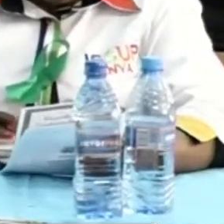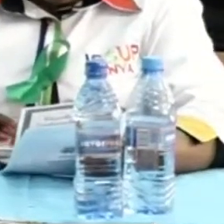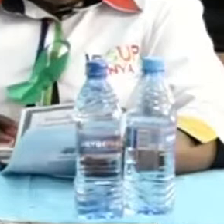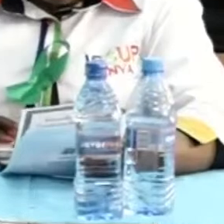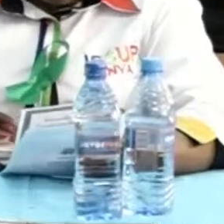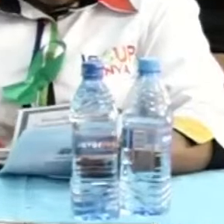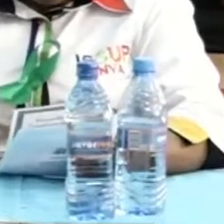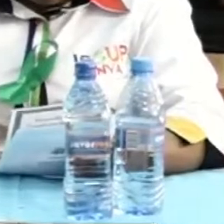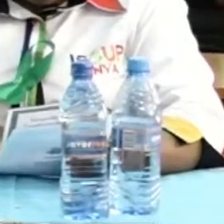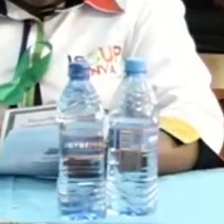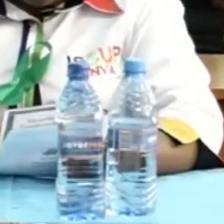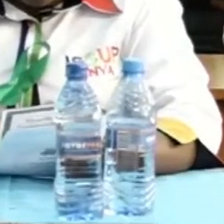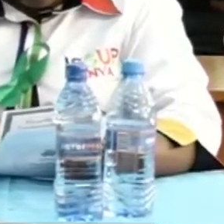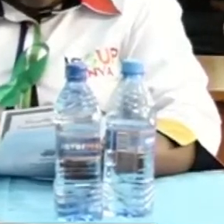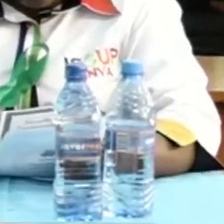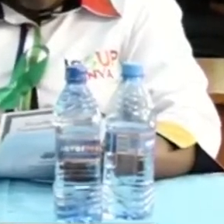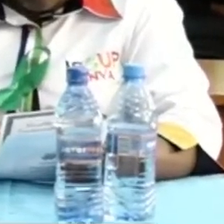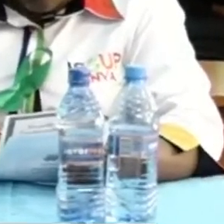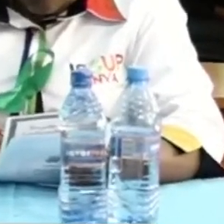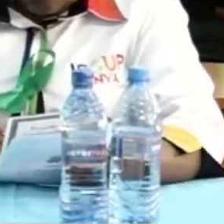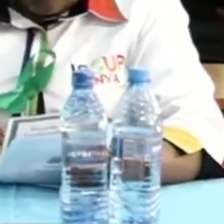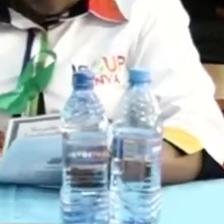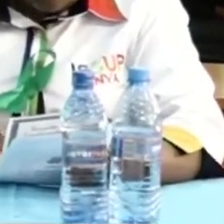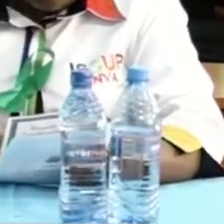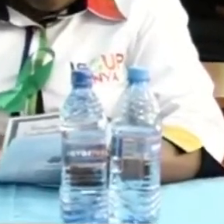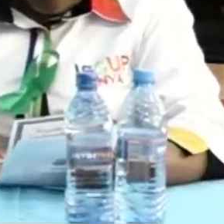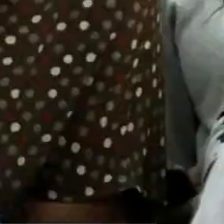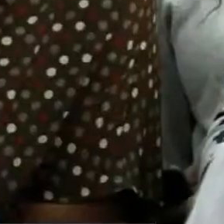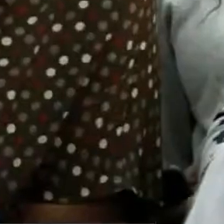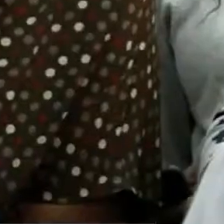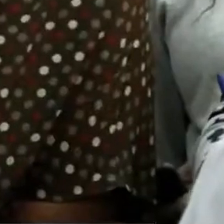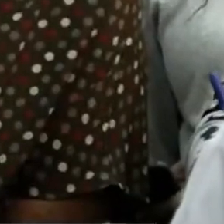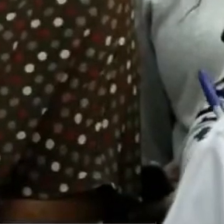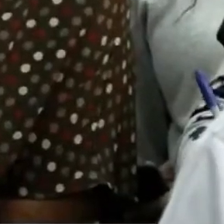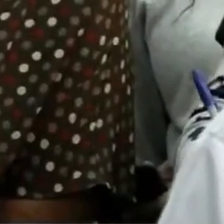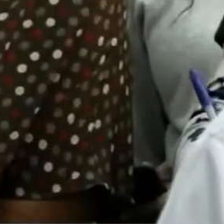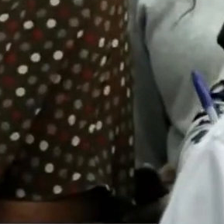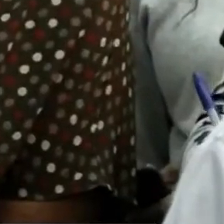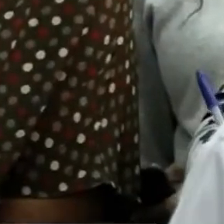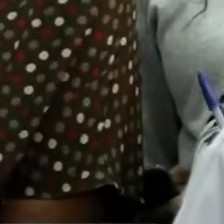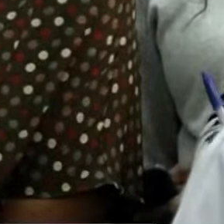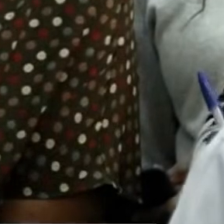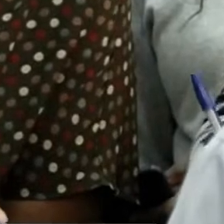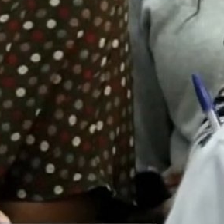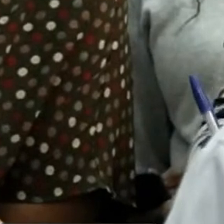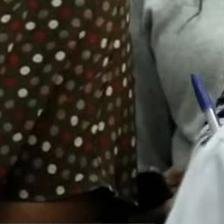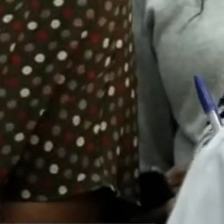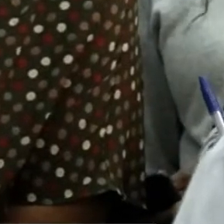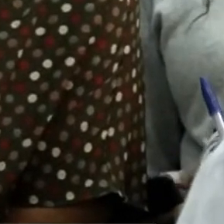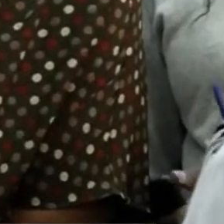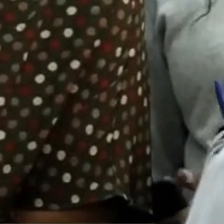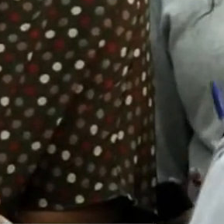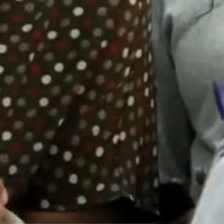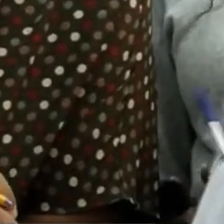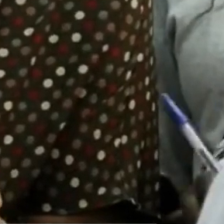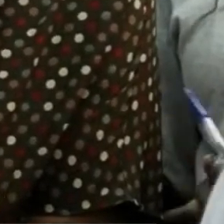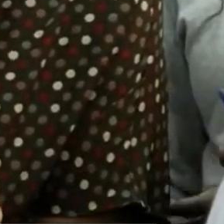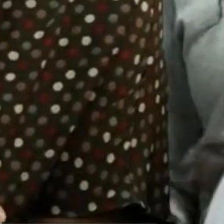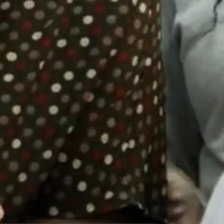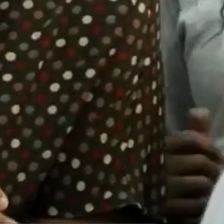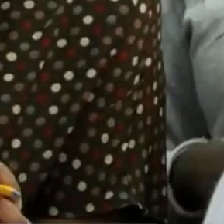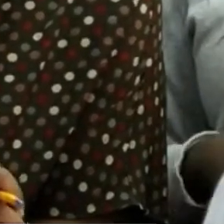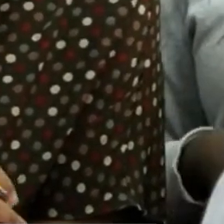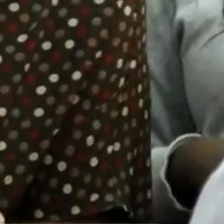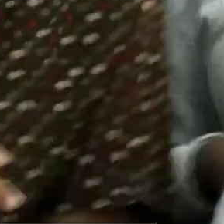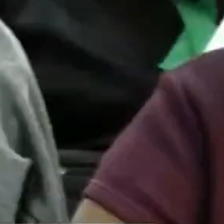provide education and support, and ultimately create a society where individuals facing mental health and substance use disorders can